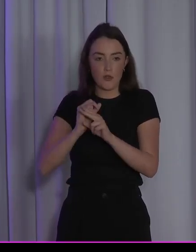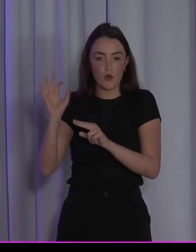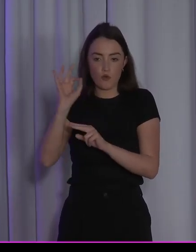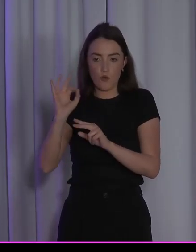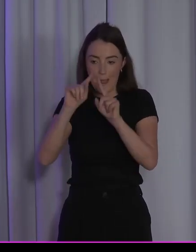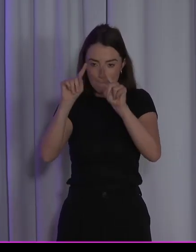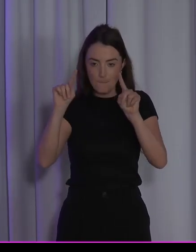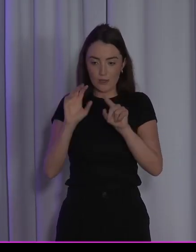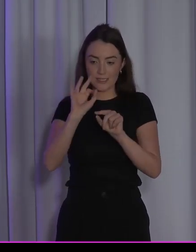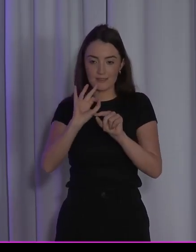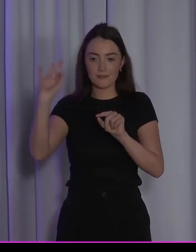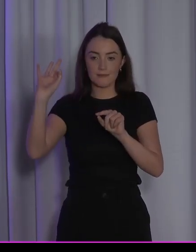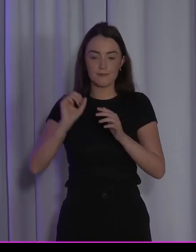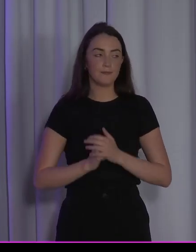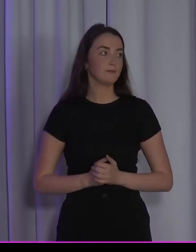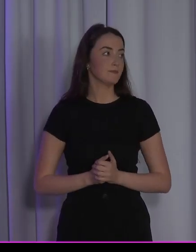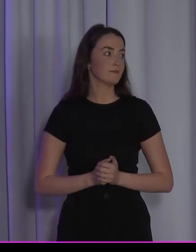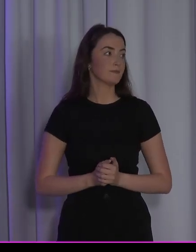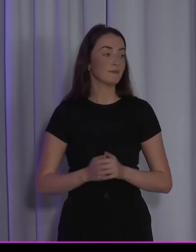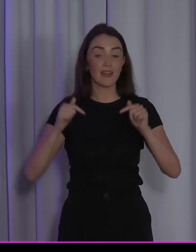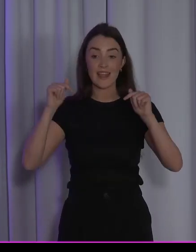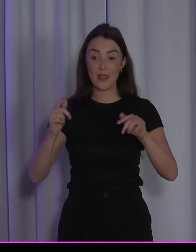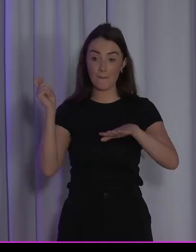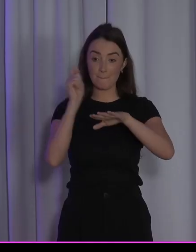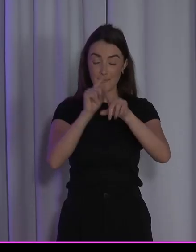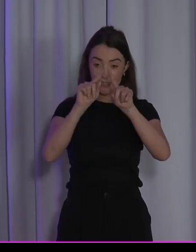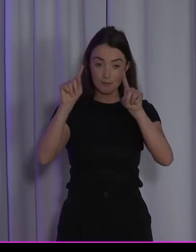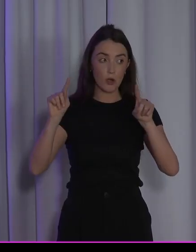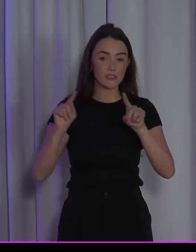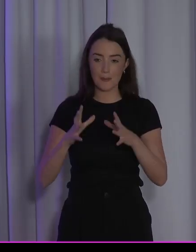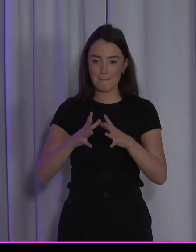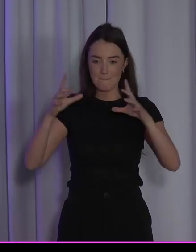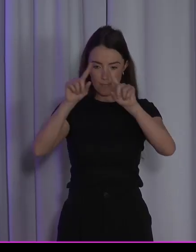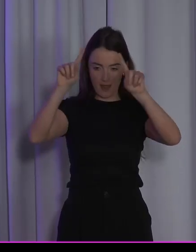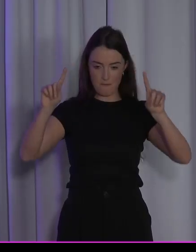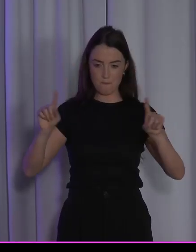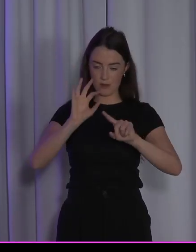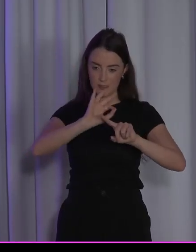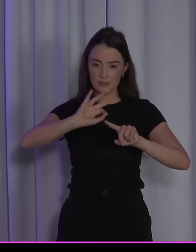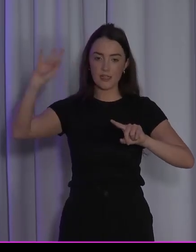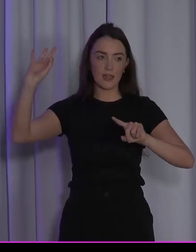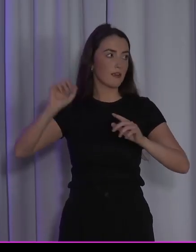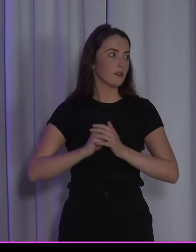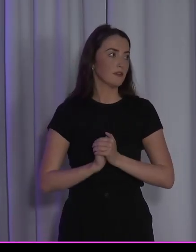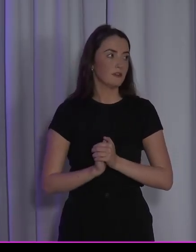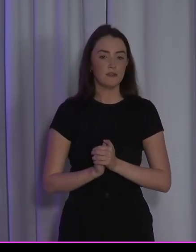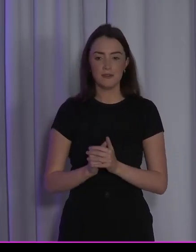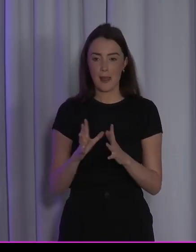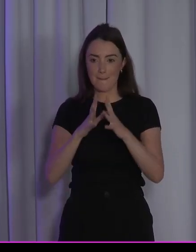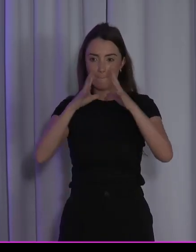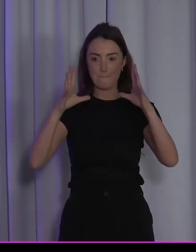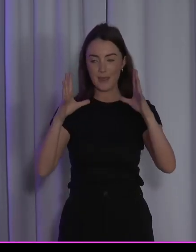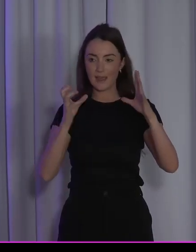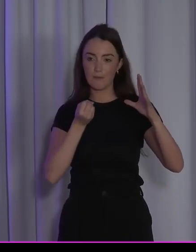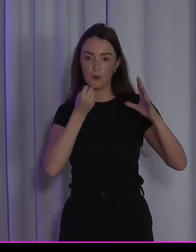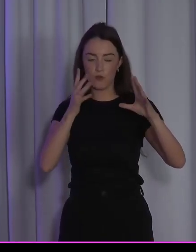grey box. Here, the best boxes are big boxes. A bin bag ballot-sized balloons